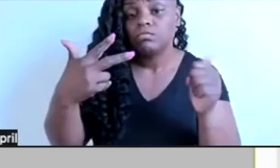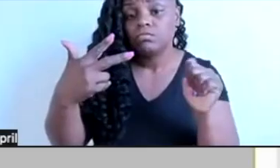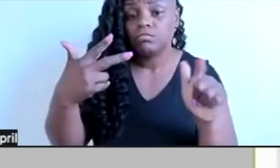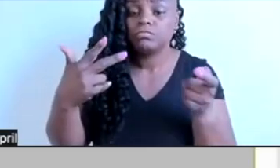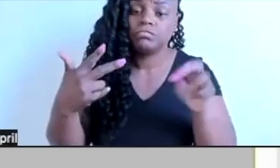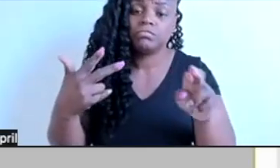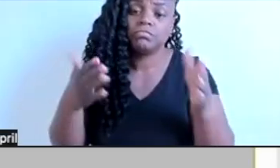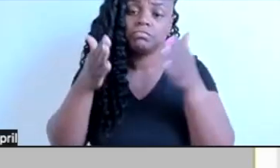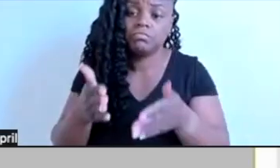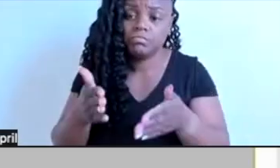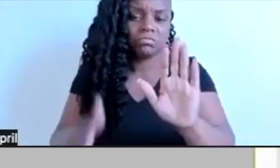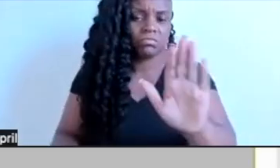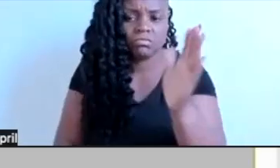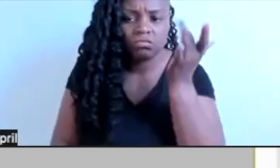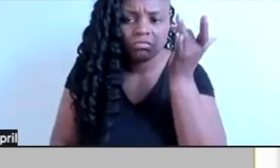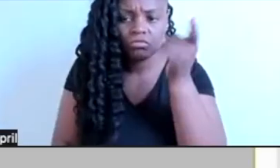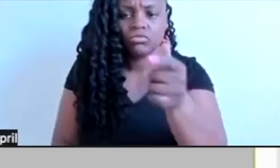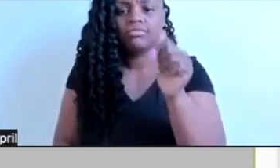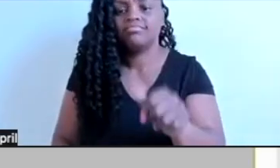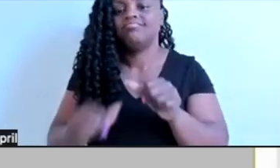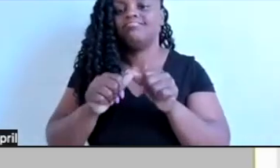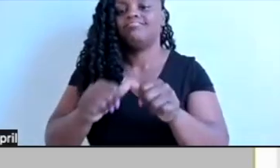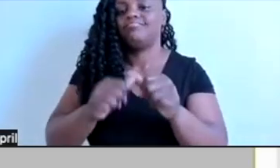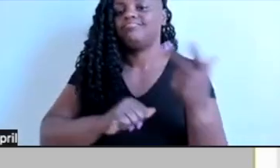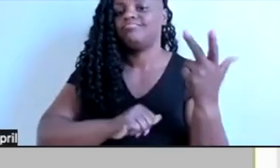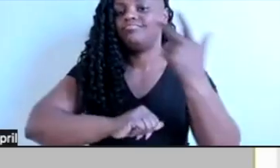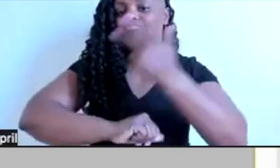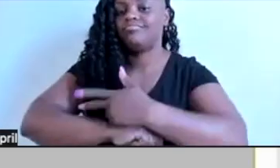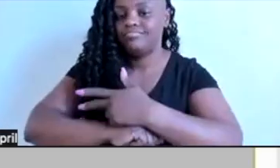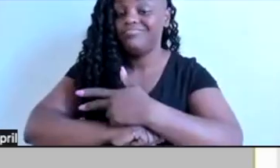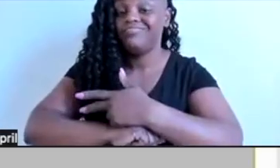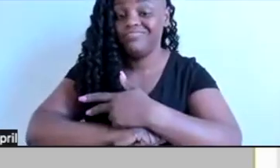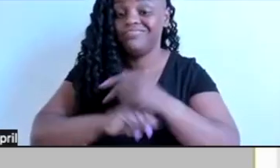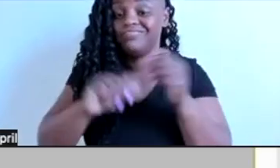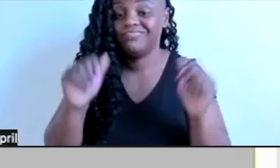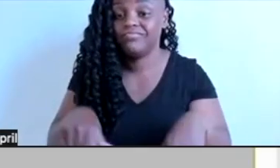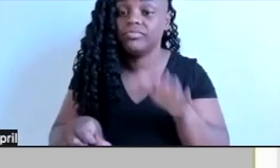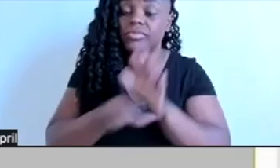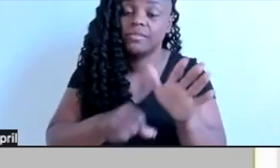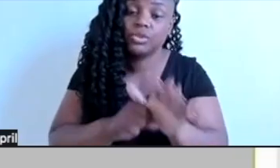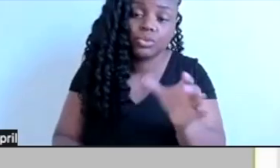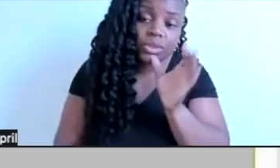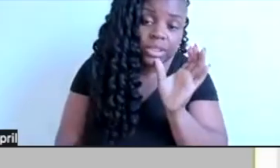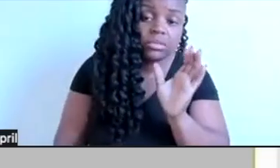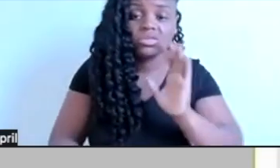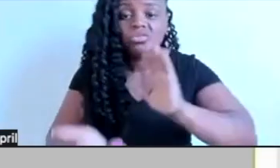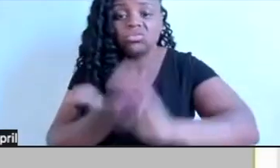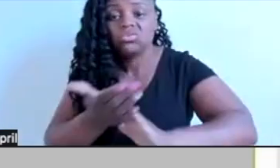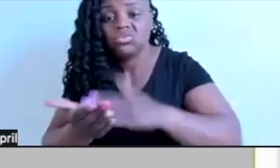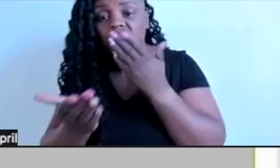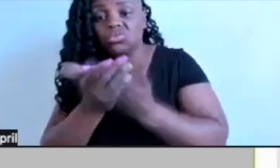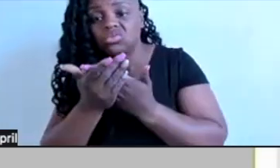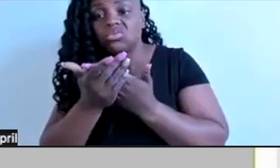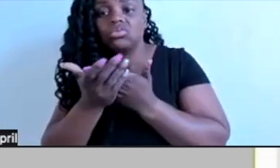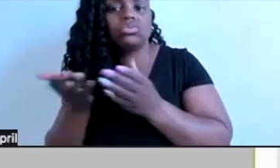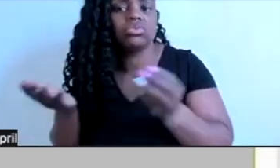can each use 1 gallon per day for drinking and cooking. You'll get hungry, so store food that doesn't need to be replaced very